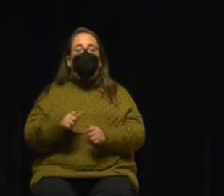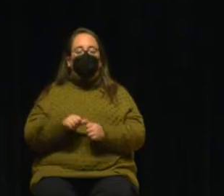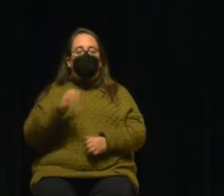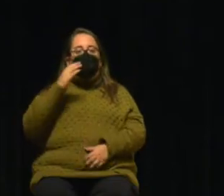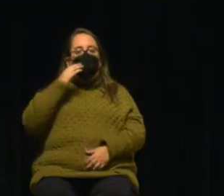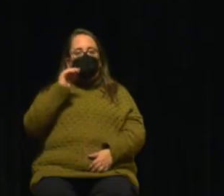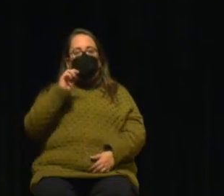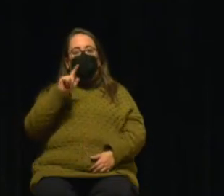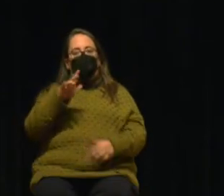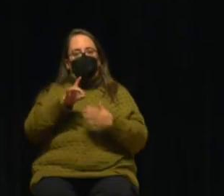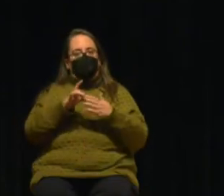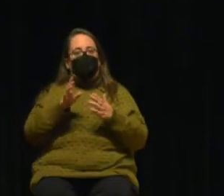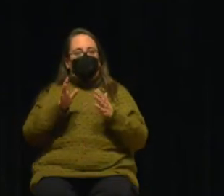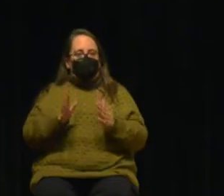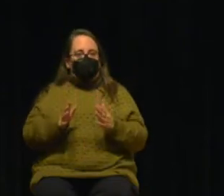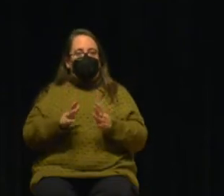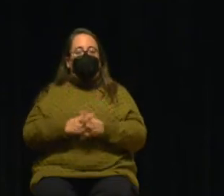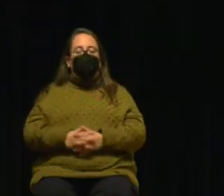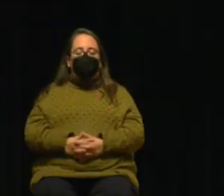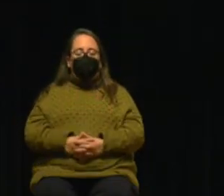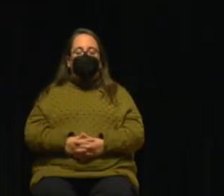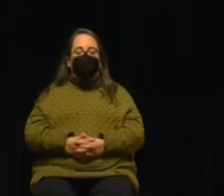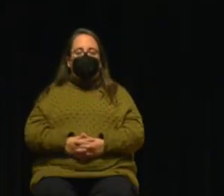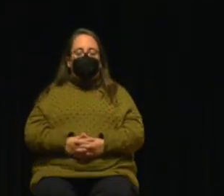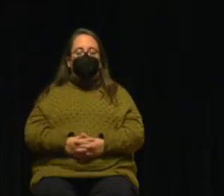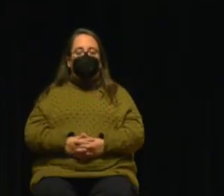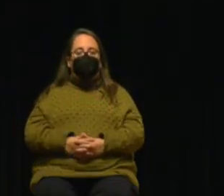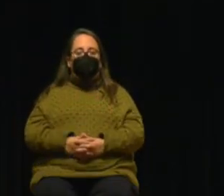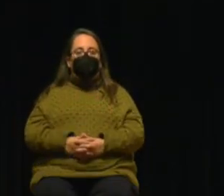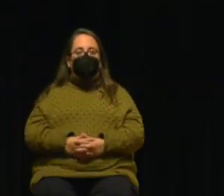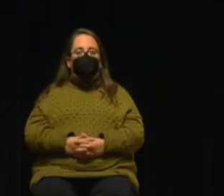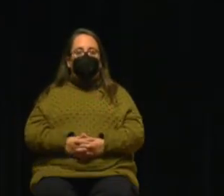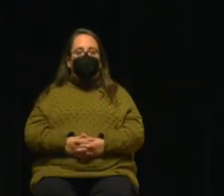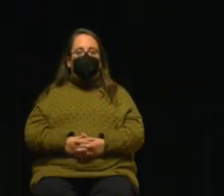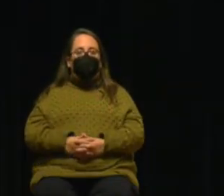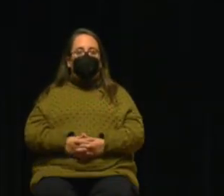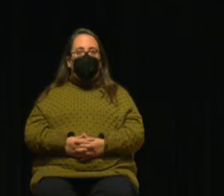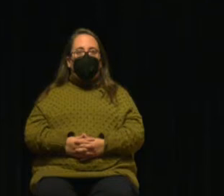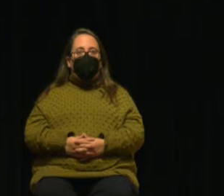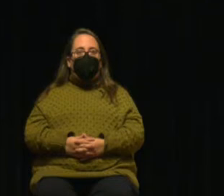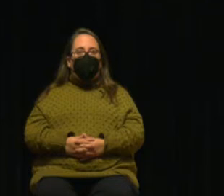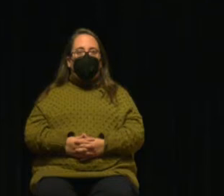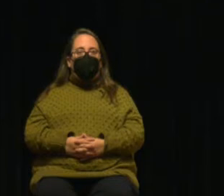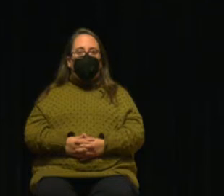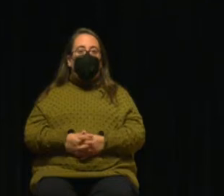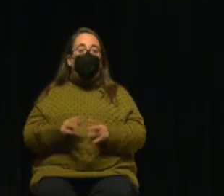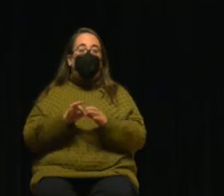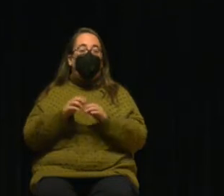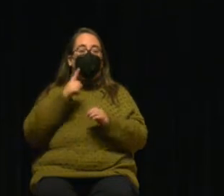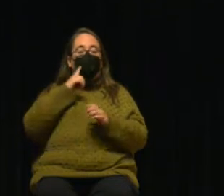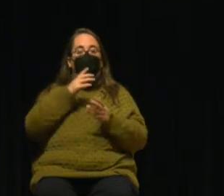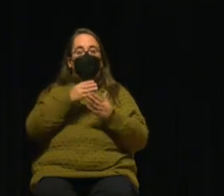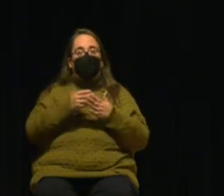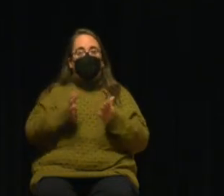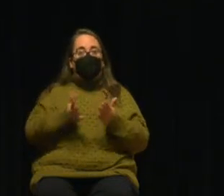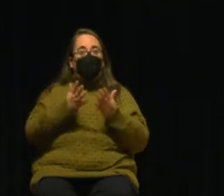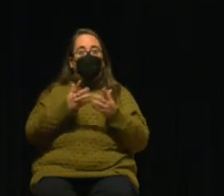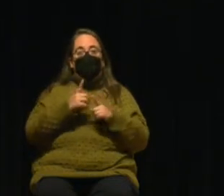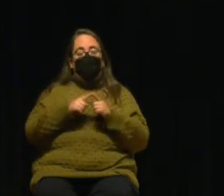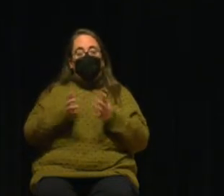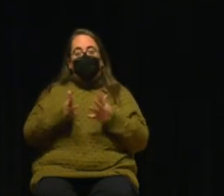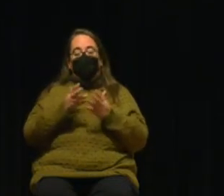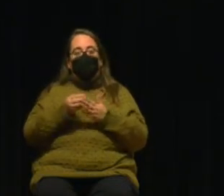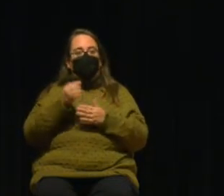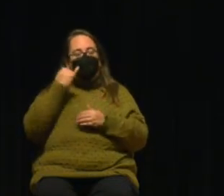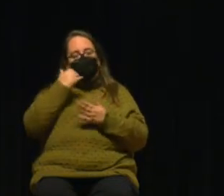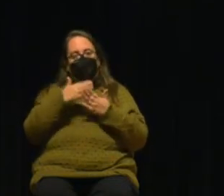Still was the leader of the Underground Railroad in Philadelphia. In part, this was important for fundraising. You couldn't raise funds if some of this work wasn't